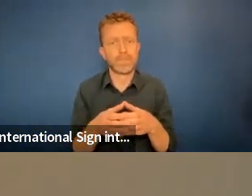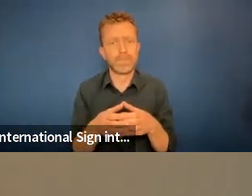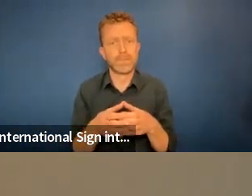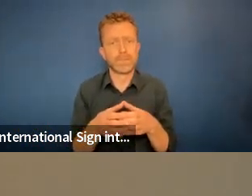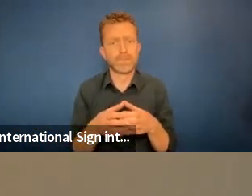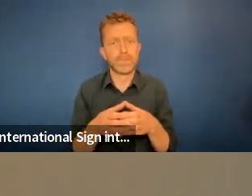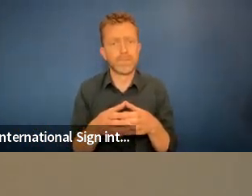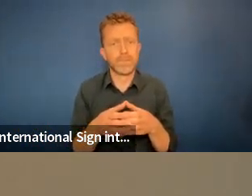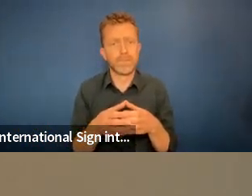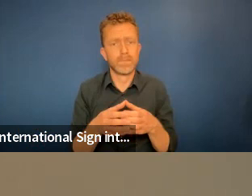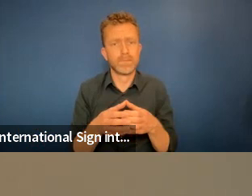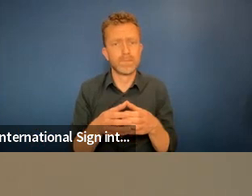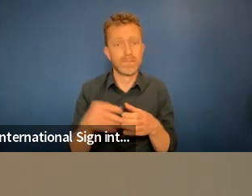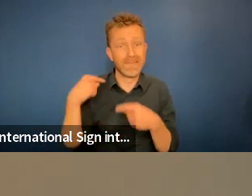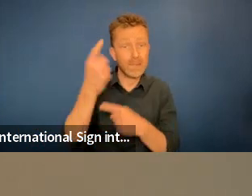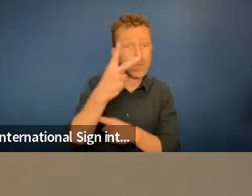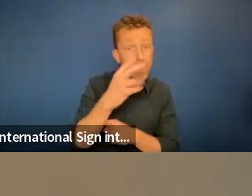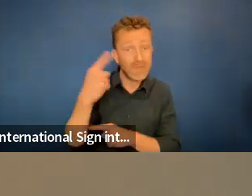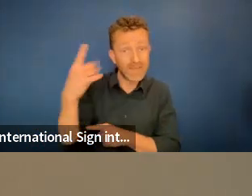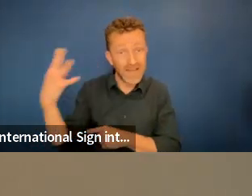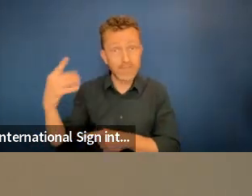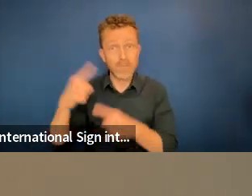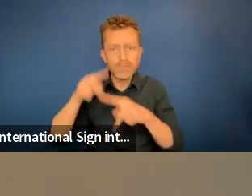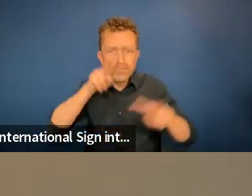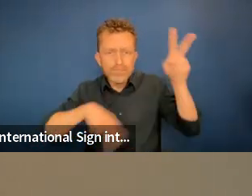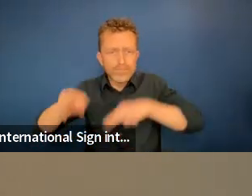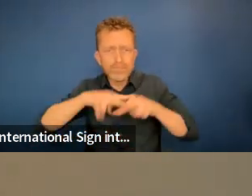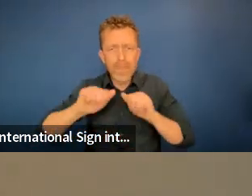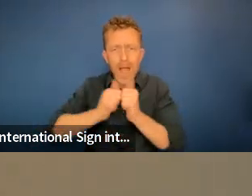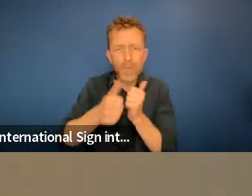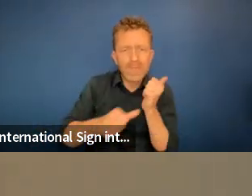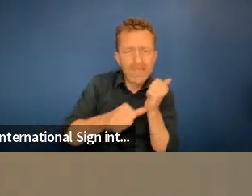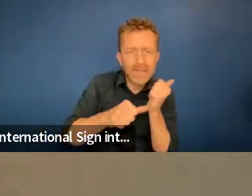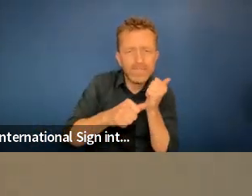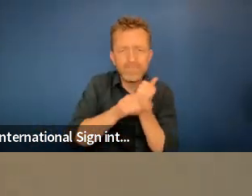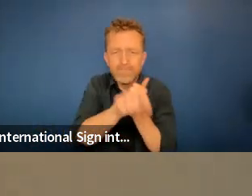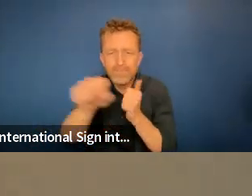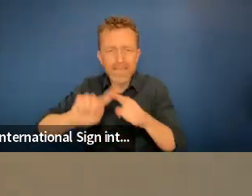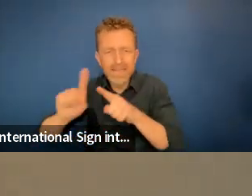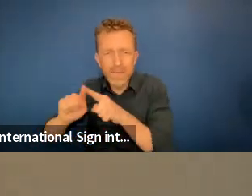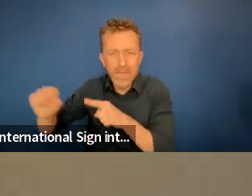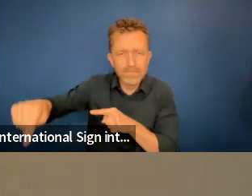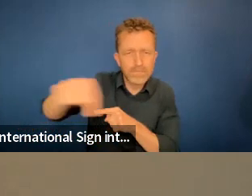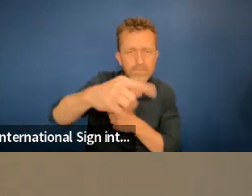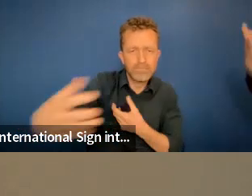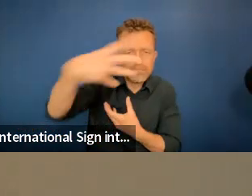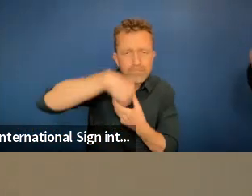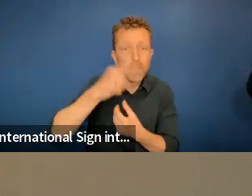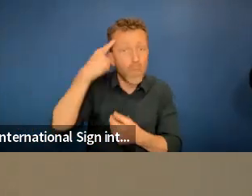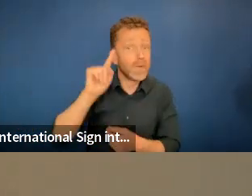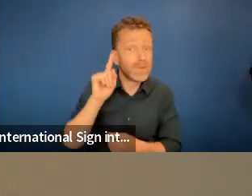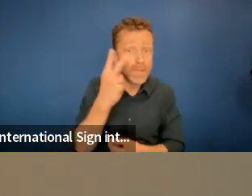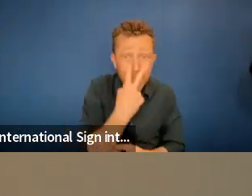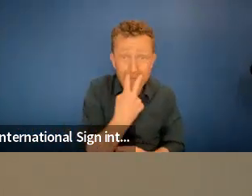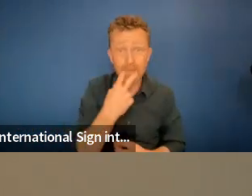Ramon Magsaysay Memorial Medical Center, and the University of Santo Tomas. PhilHealth continues to engage